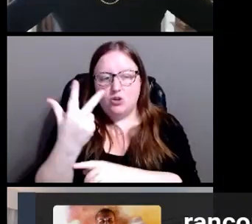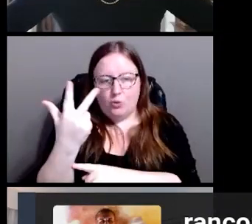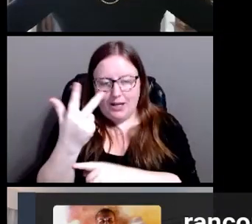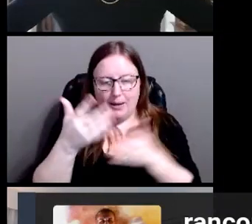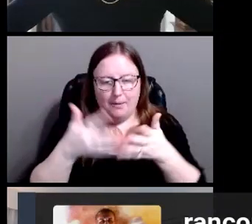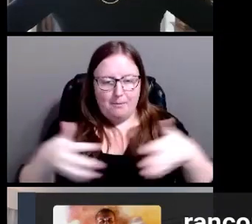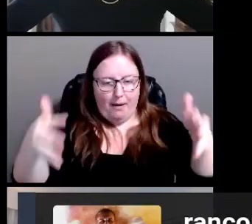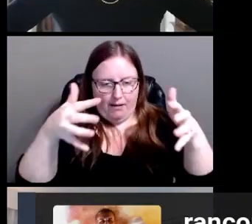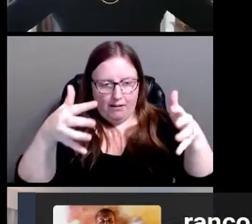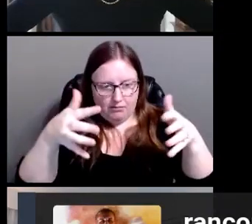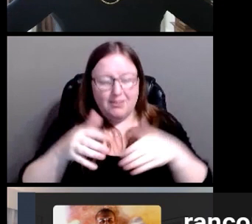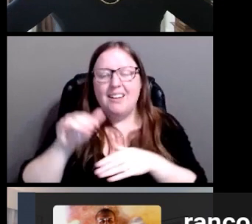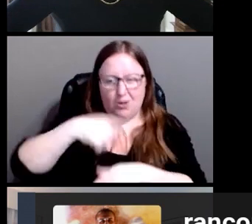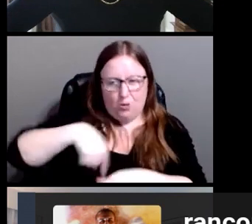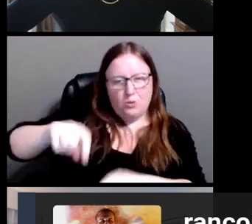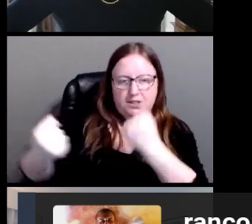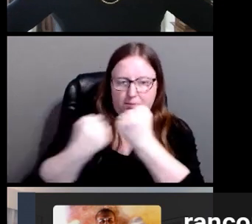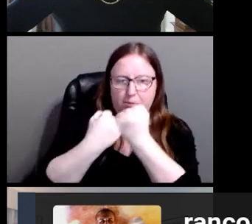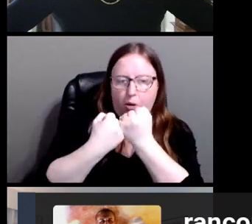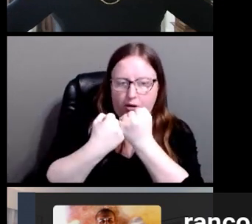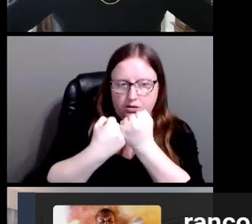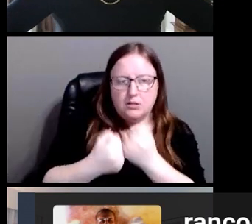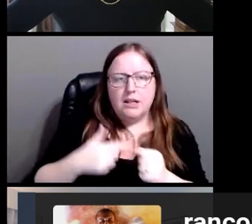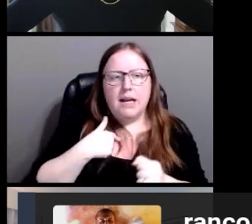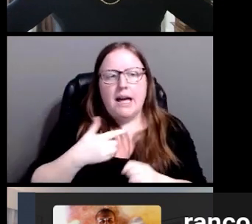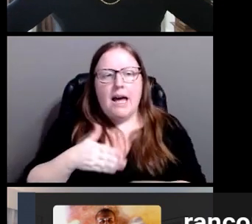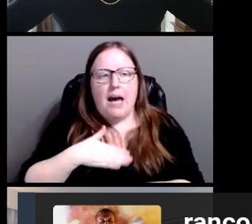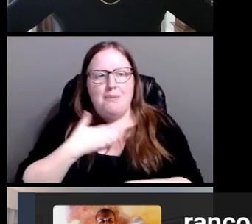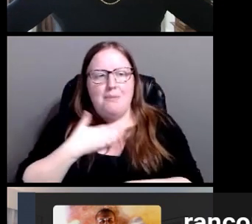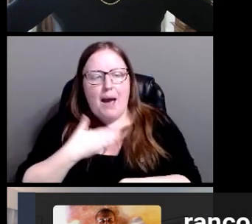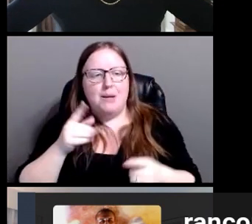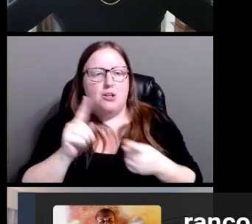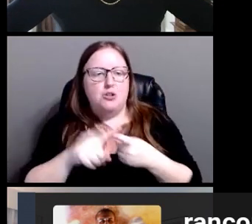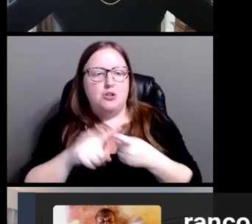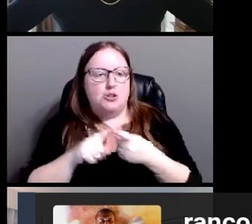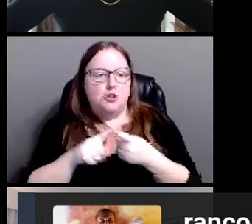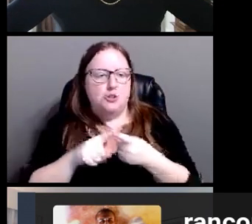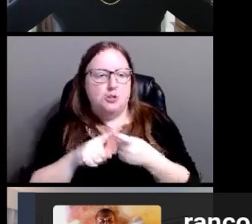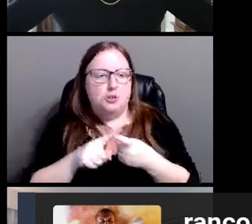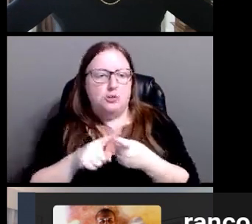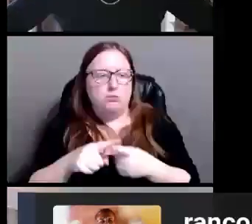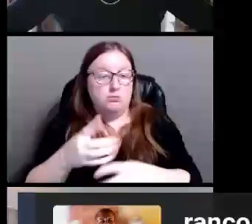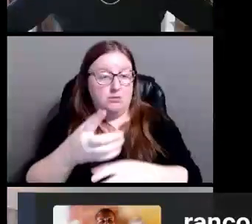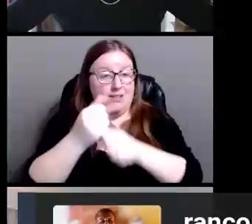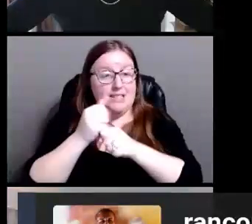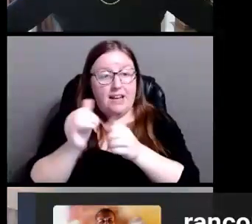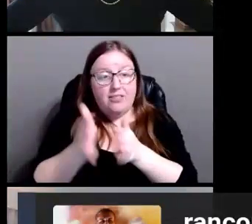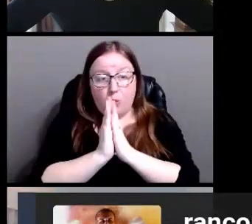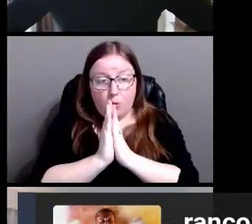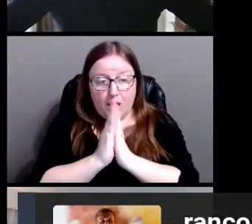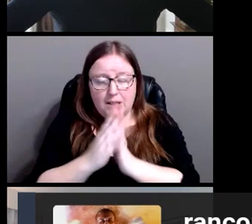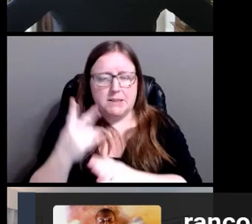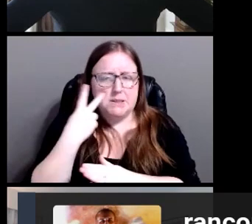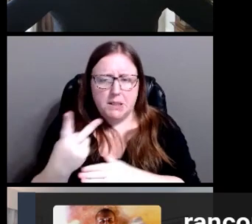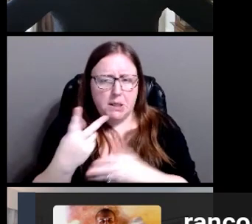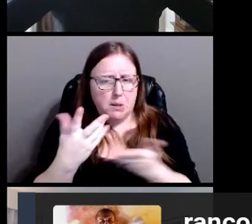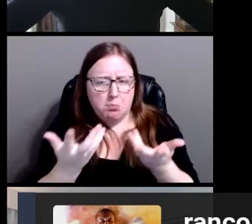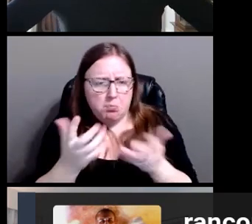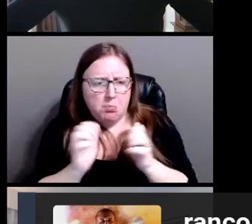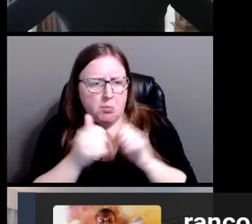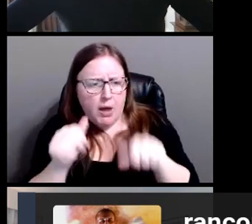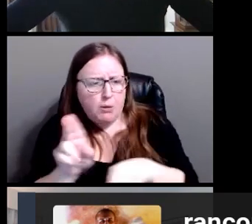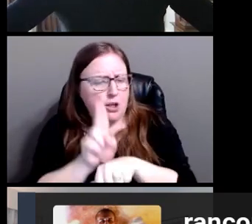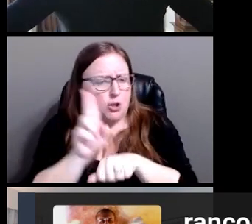the mode that we support today. I'm happy to kind of take this request further and see how maybe we can enable that